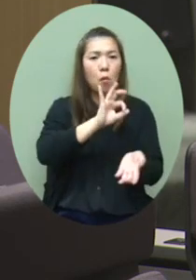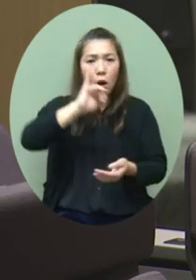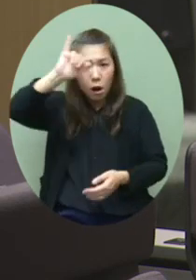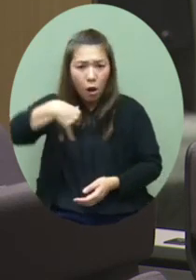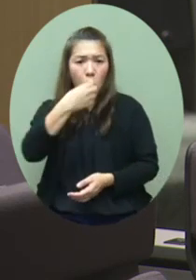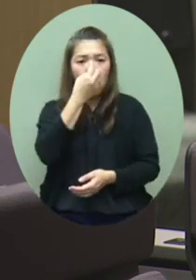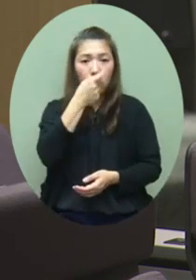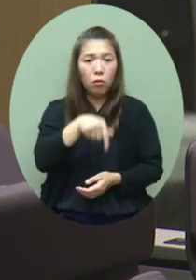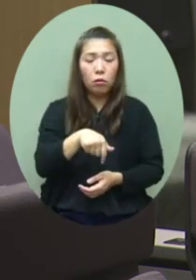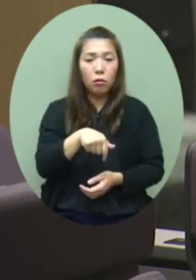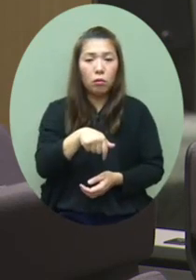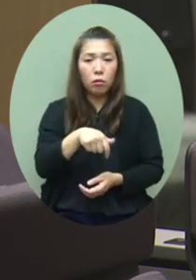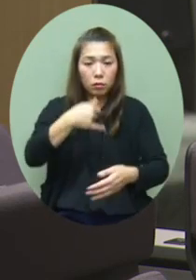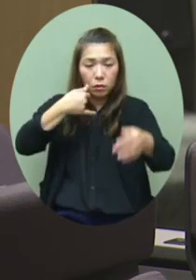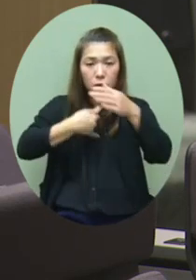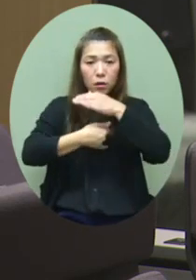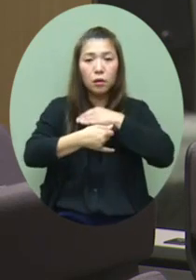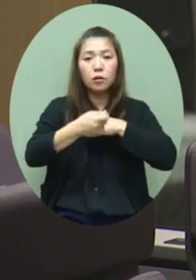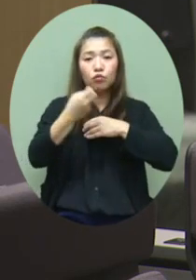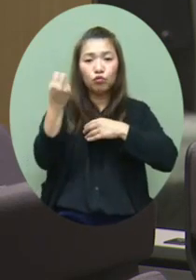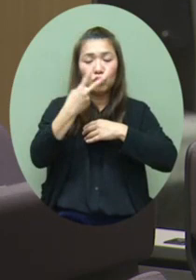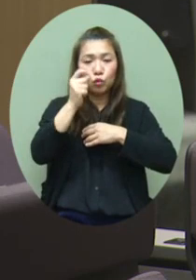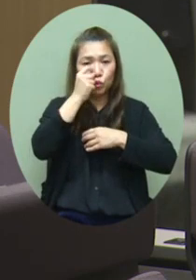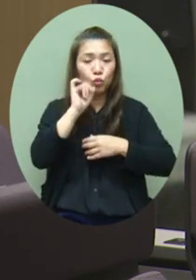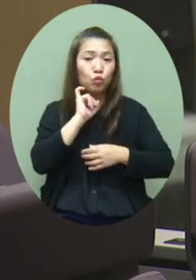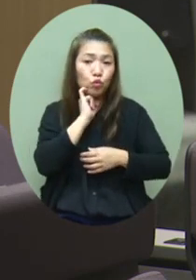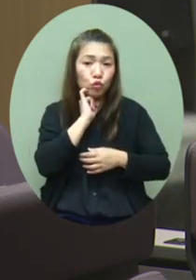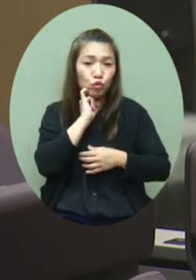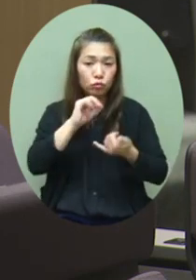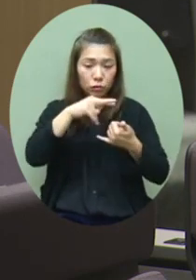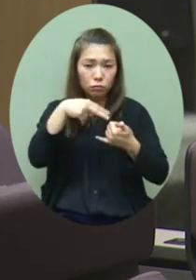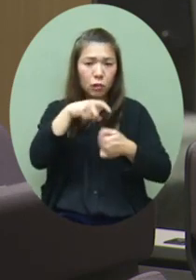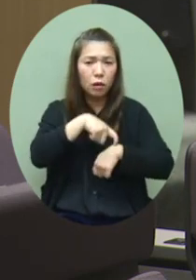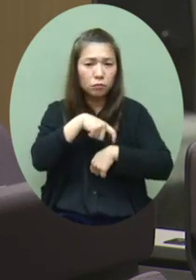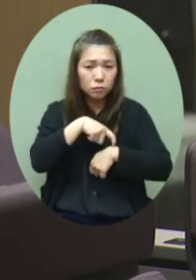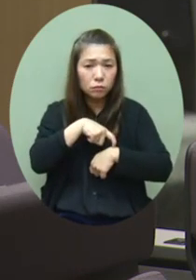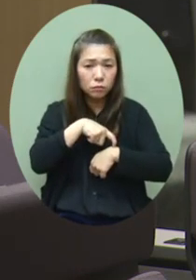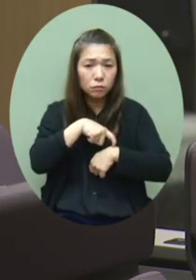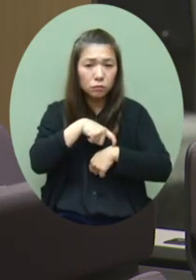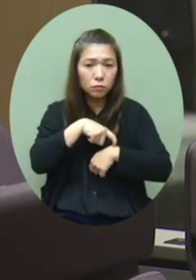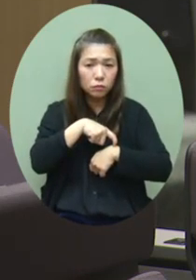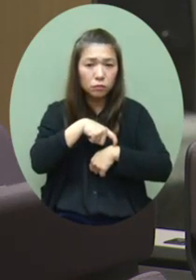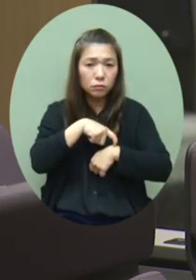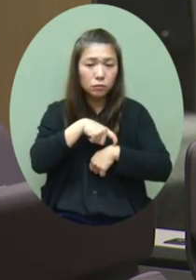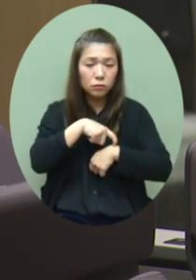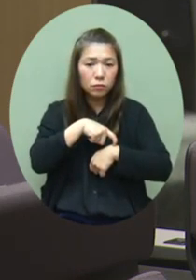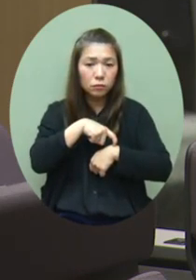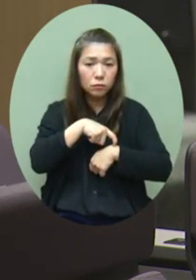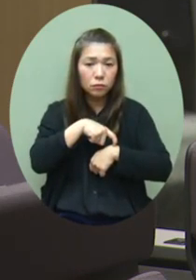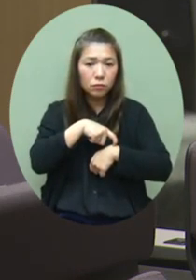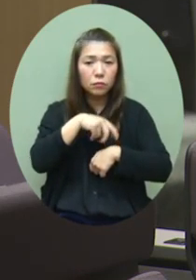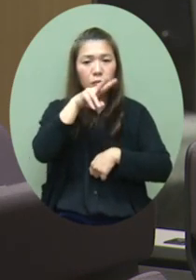they underwent the PCR tests they were tested to be positive so